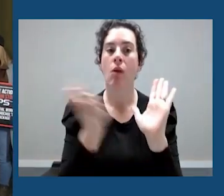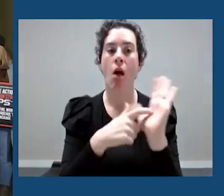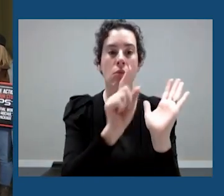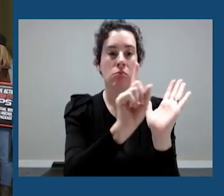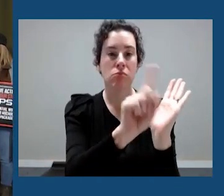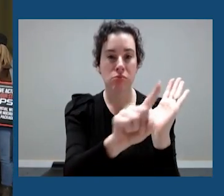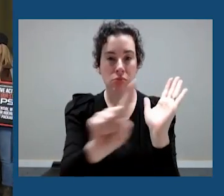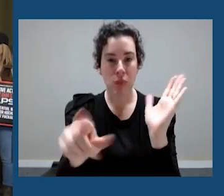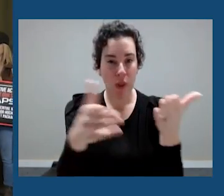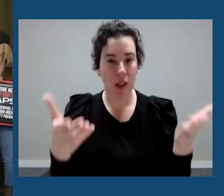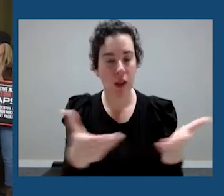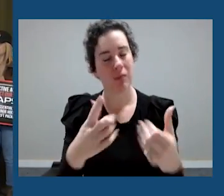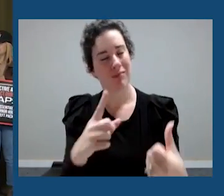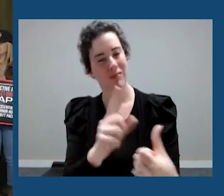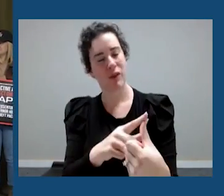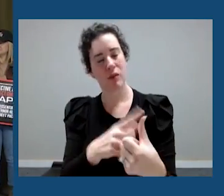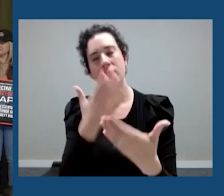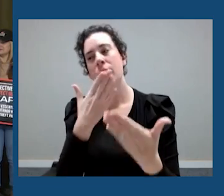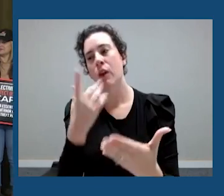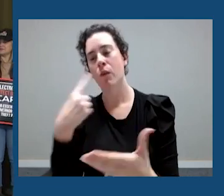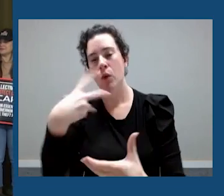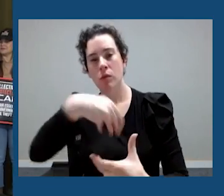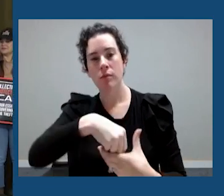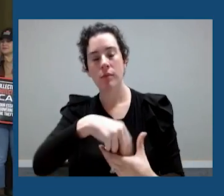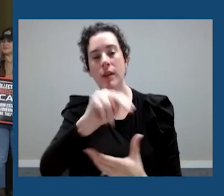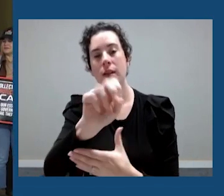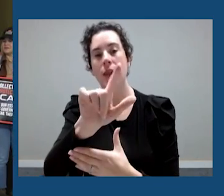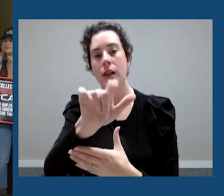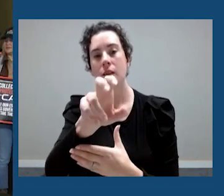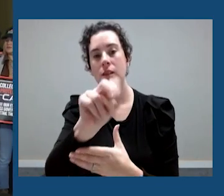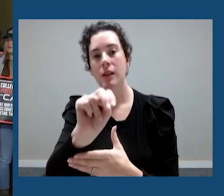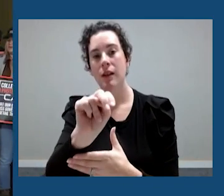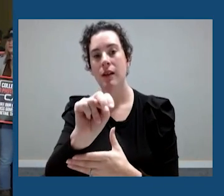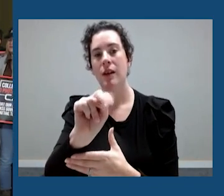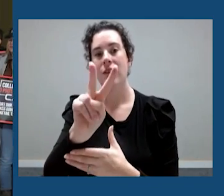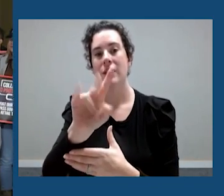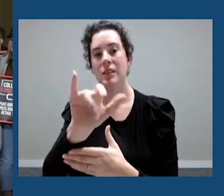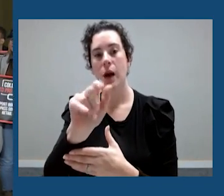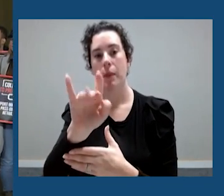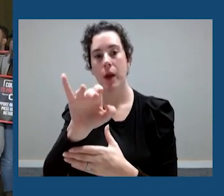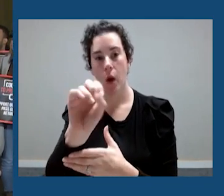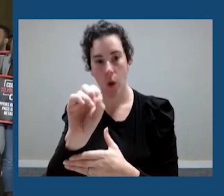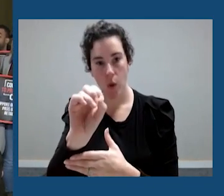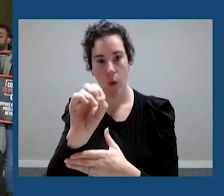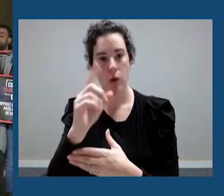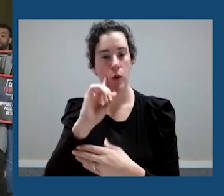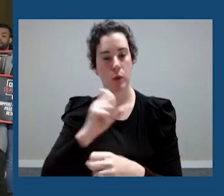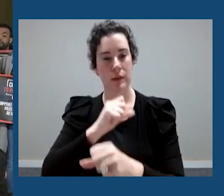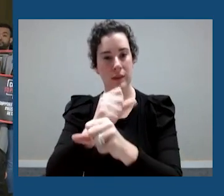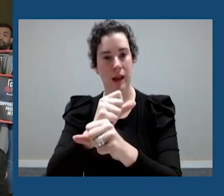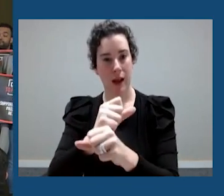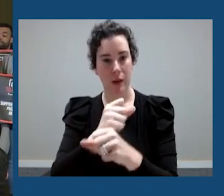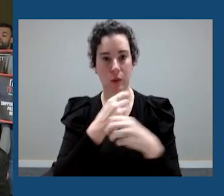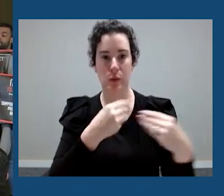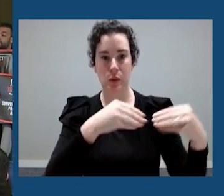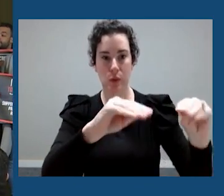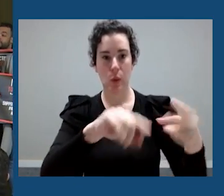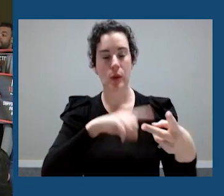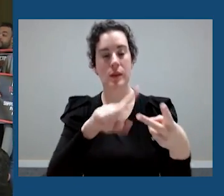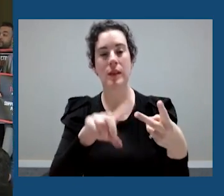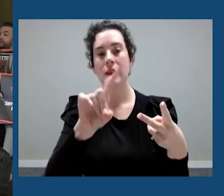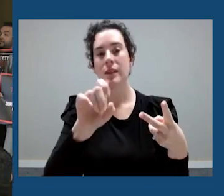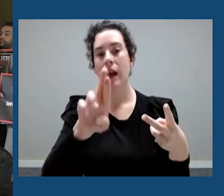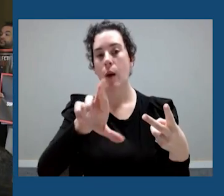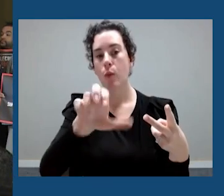this. Nelson Eusebio, founder and director of Collection Action to Protect Our Stores. Deborah Konensberger, the owner